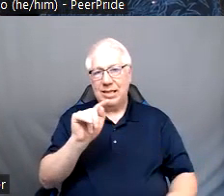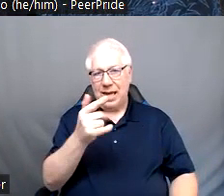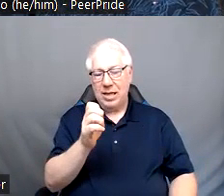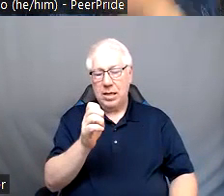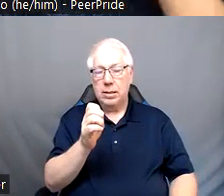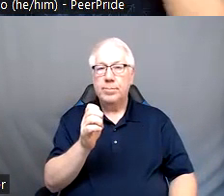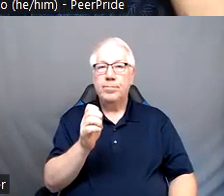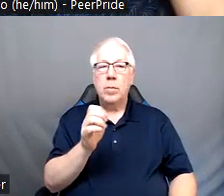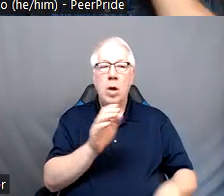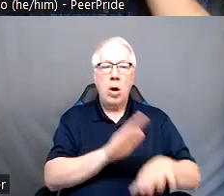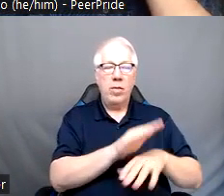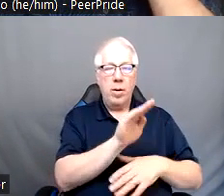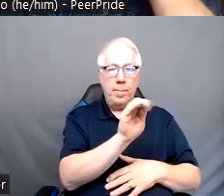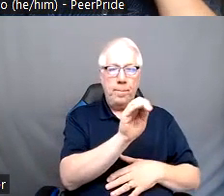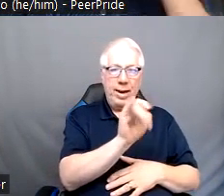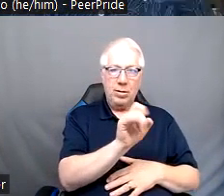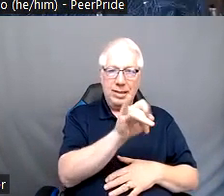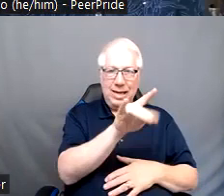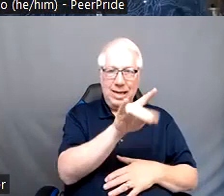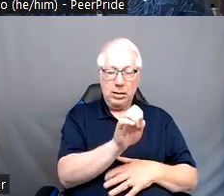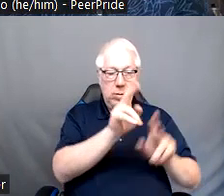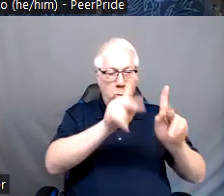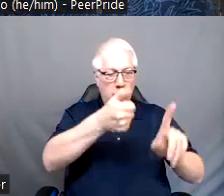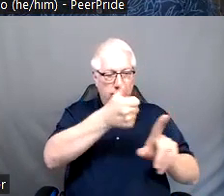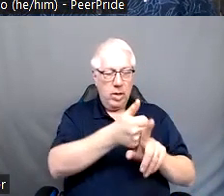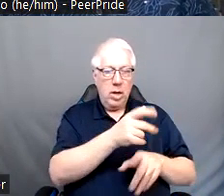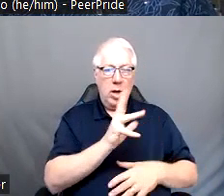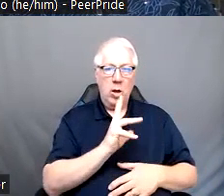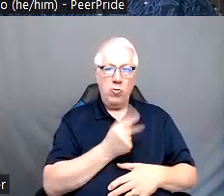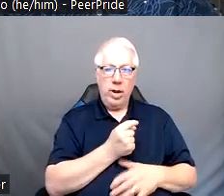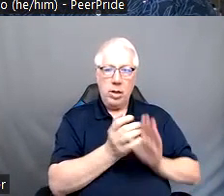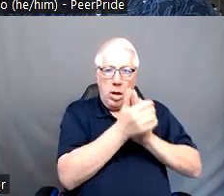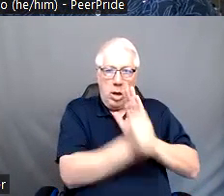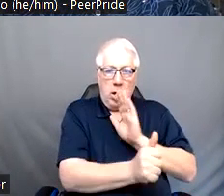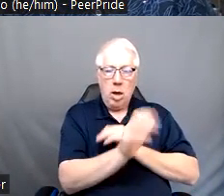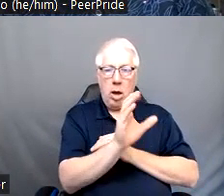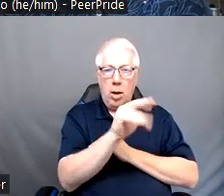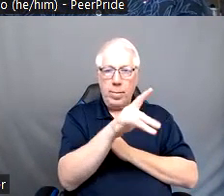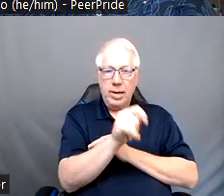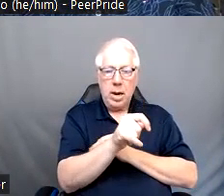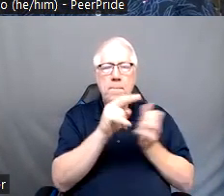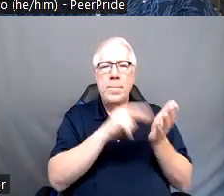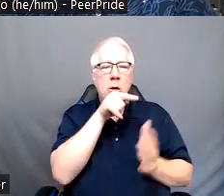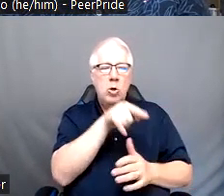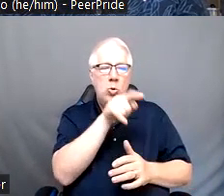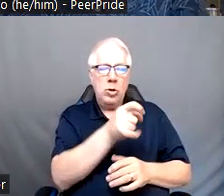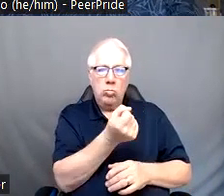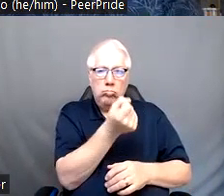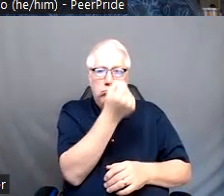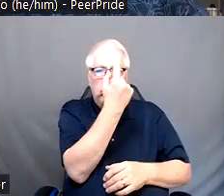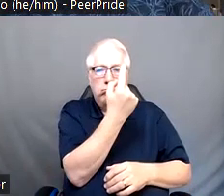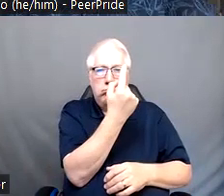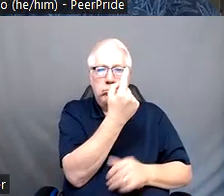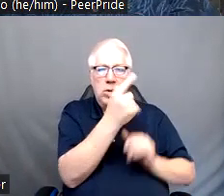the medical side, for someone who is trans competent, I would say you would have to at least like understand